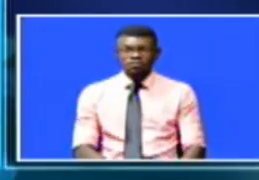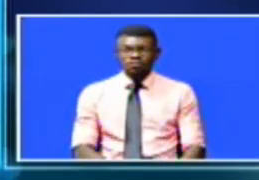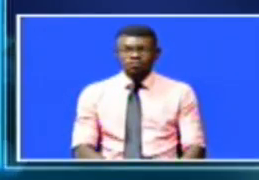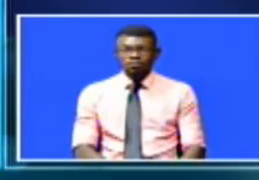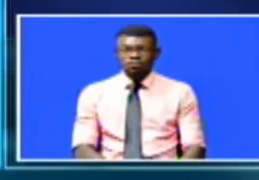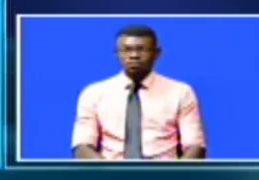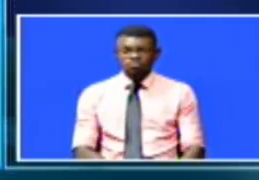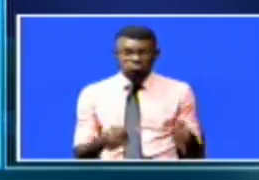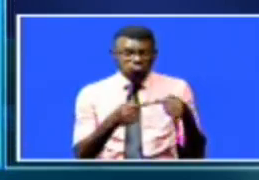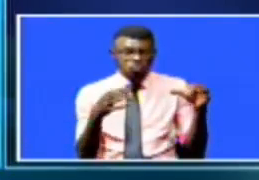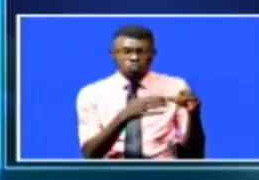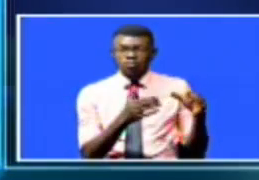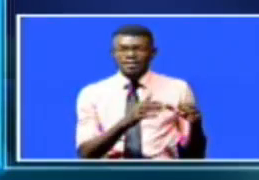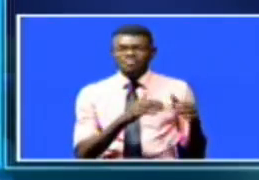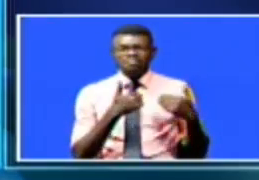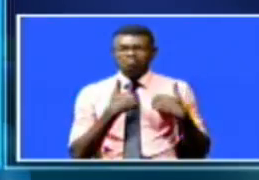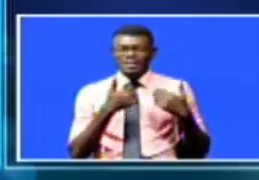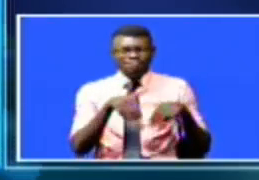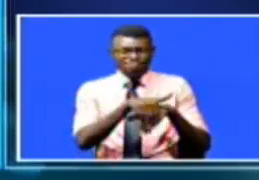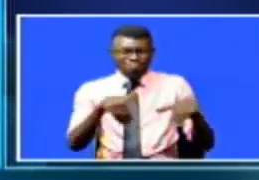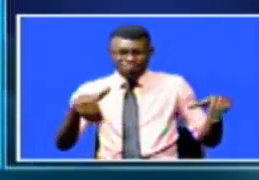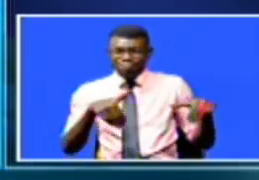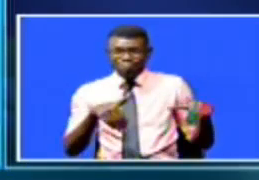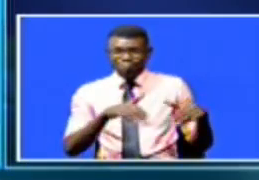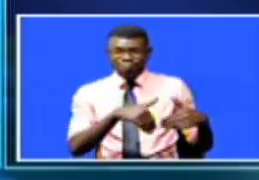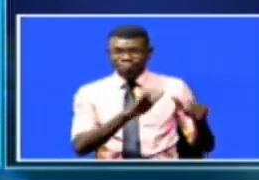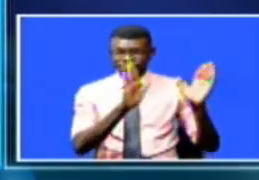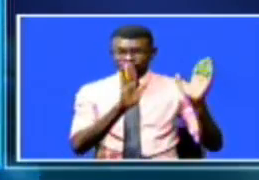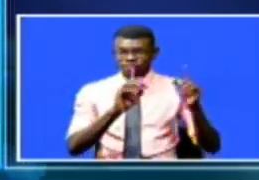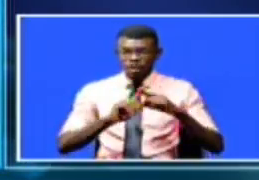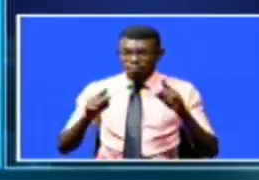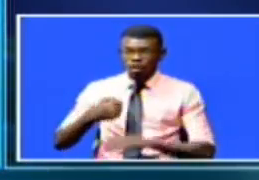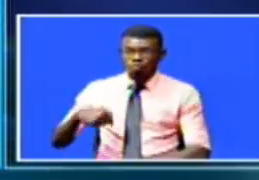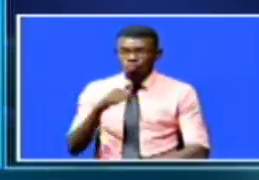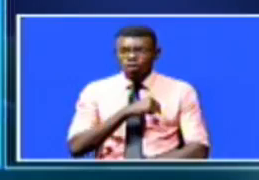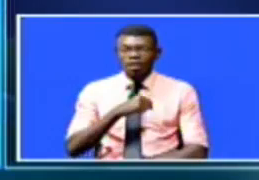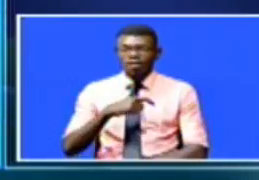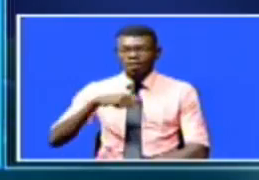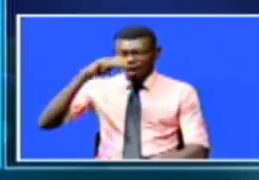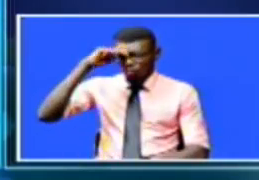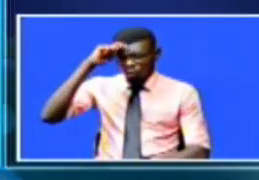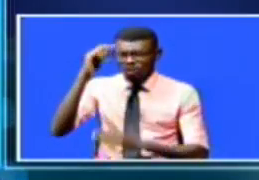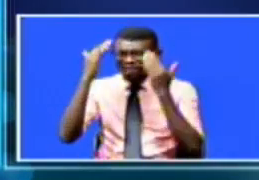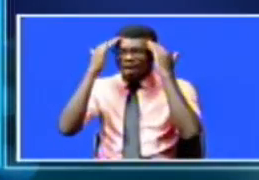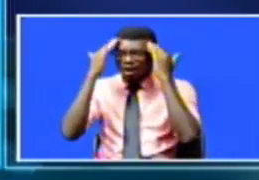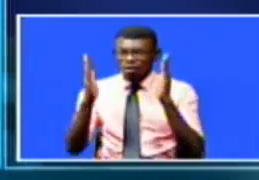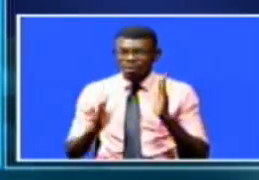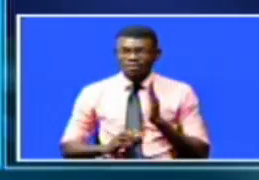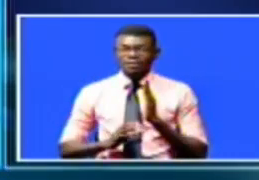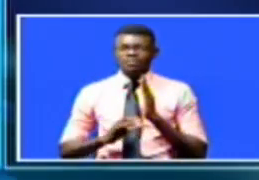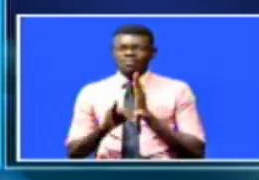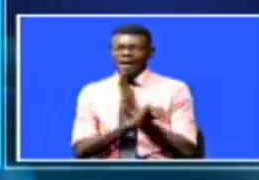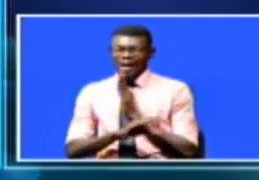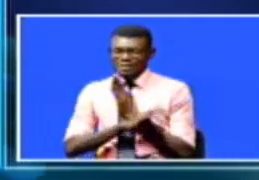not going to speak for them, but I think we are wise enough to know that in this country, we've spoken about